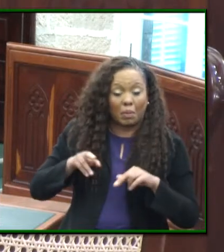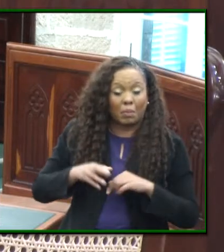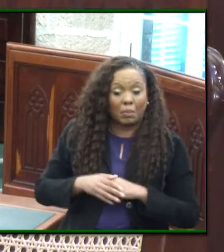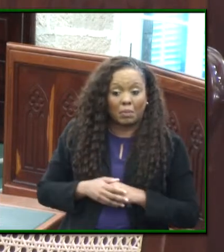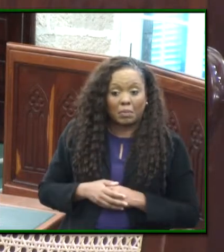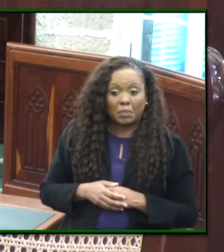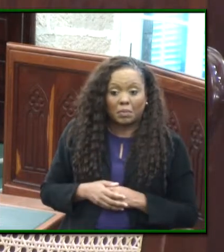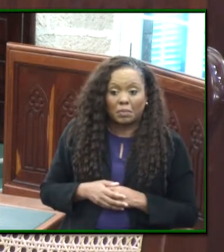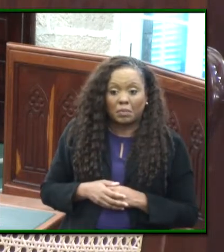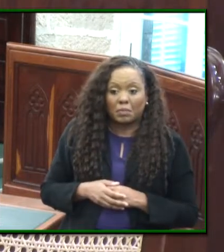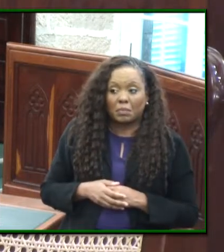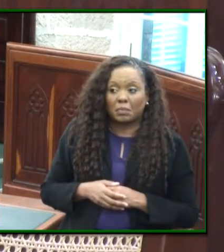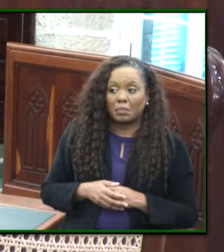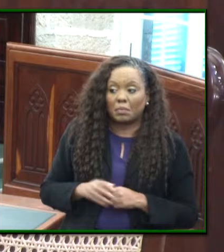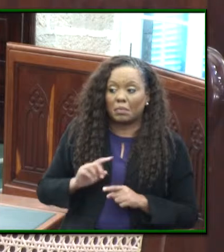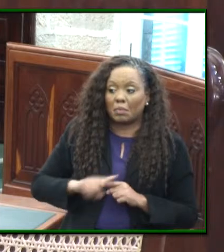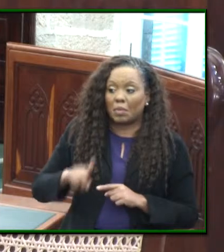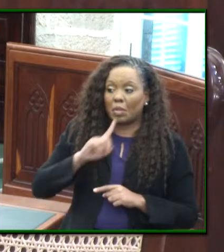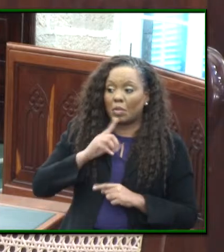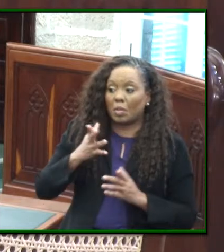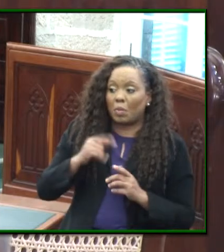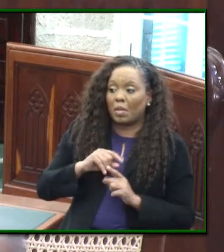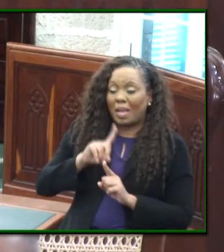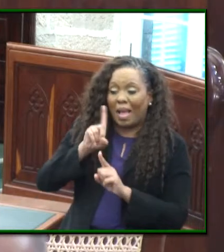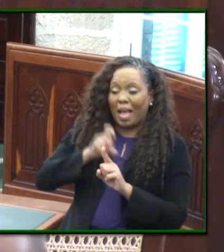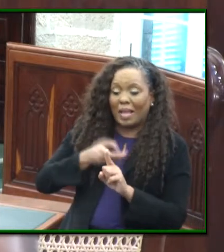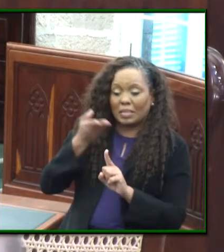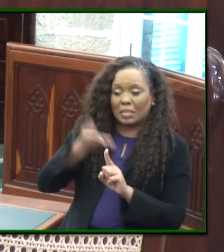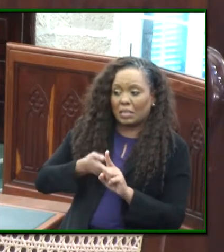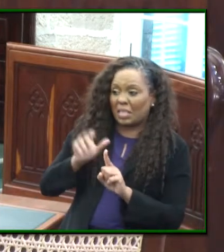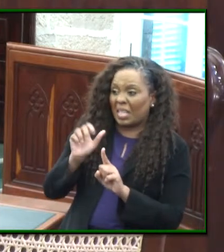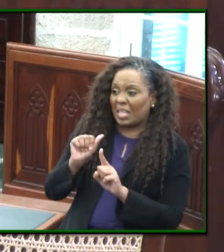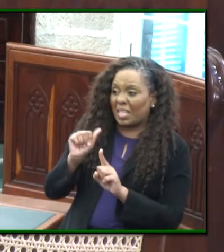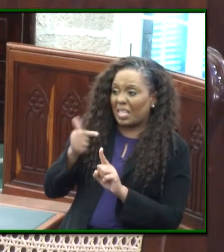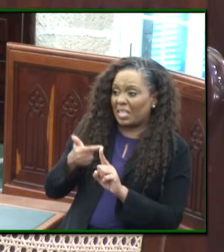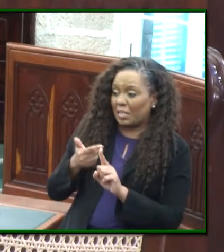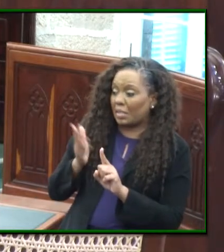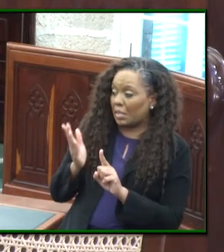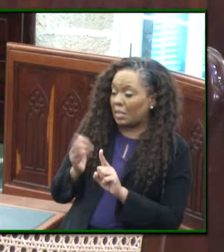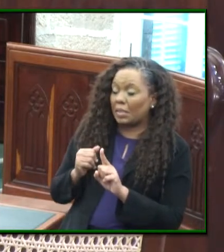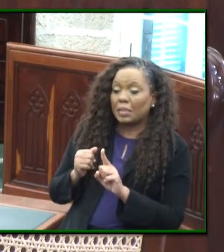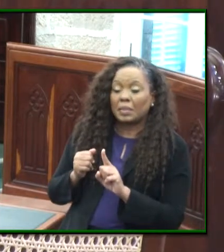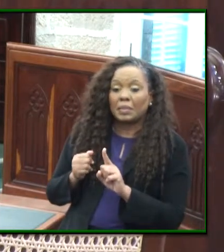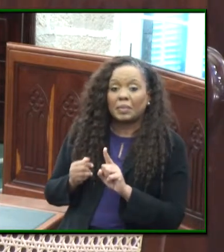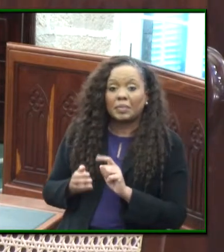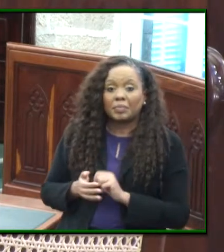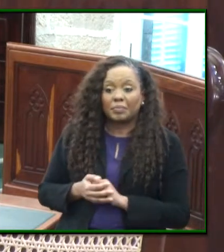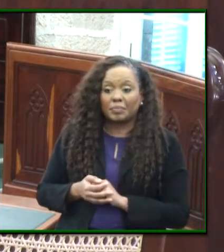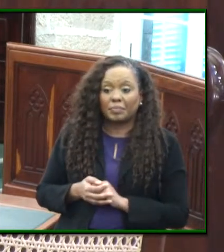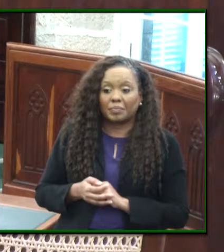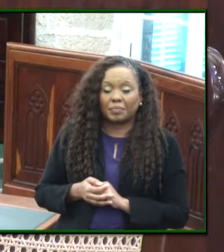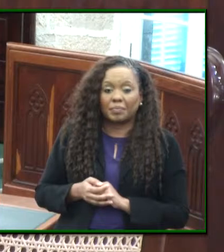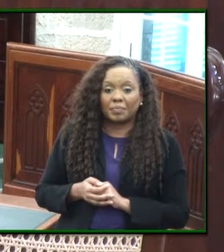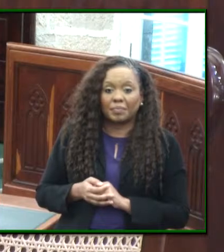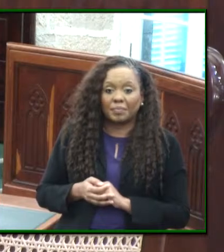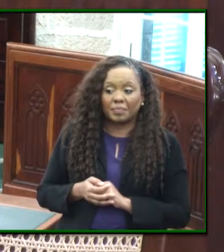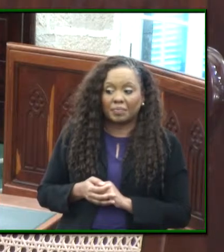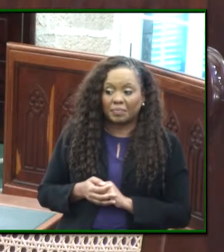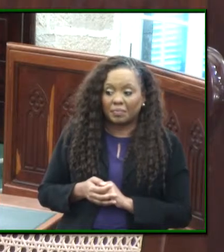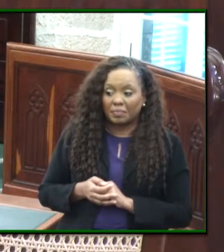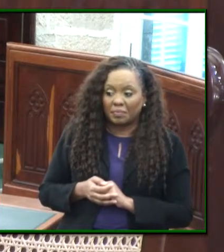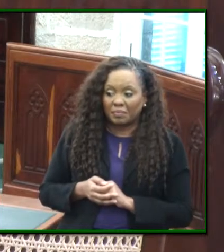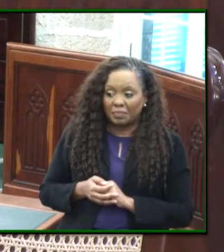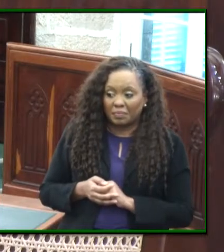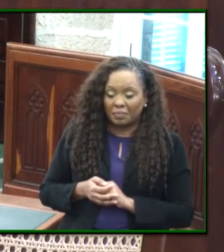but it is directed primarily to the Attorney General, the Honourable Attorney General. Are you familiar, Mr. Attorney